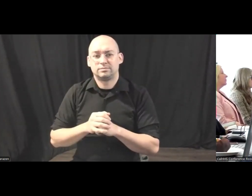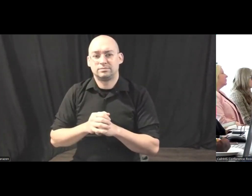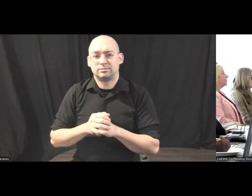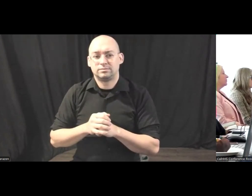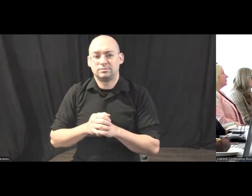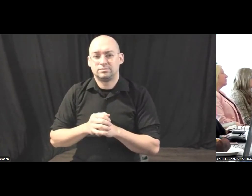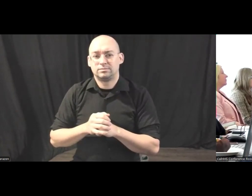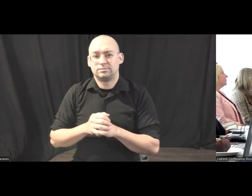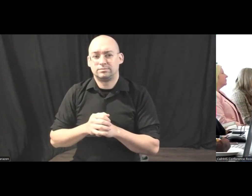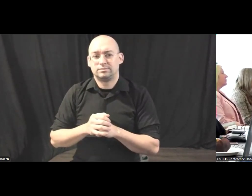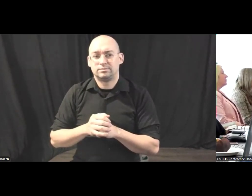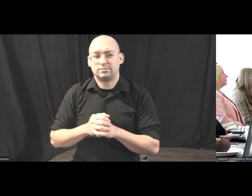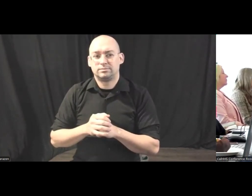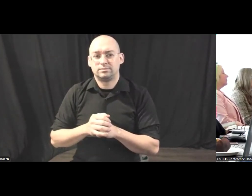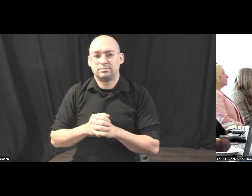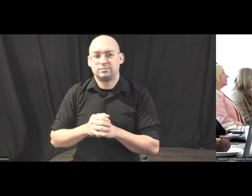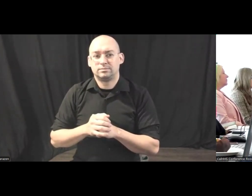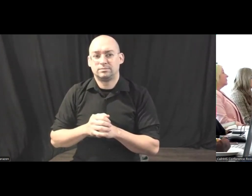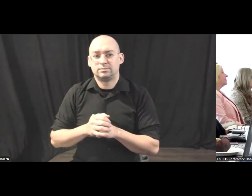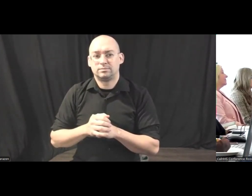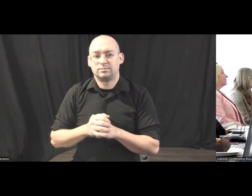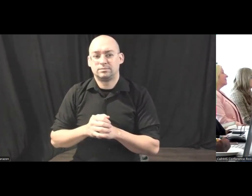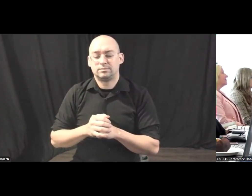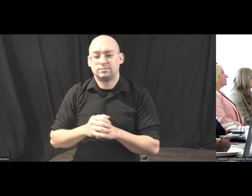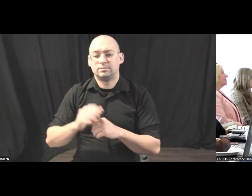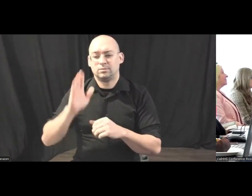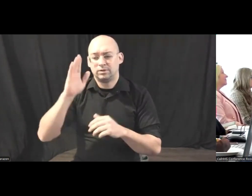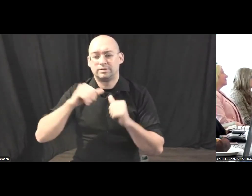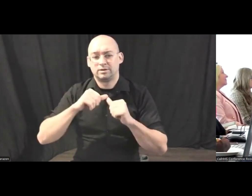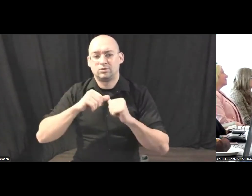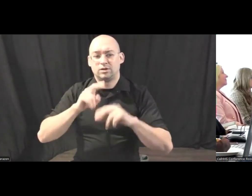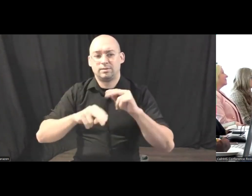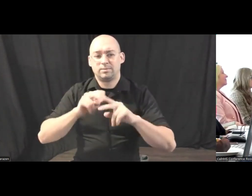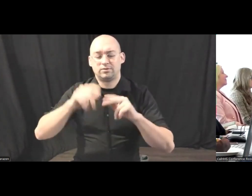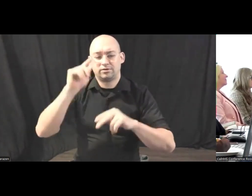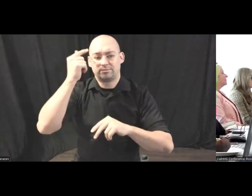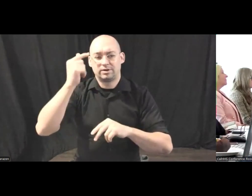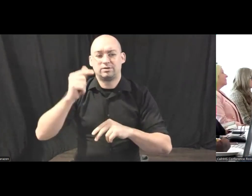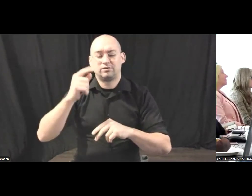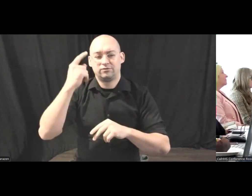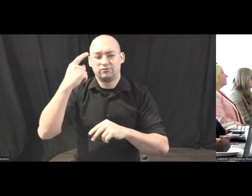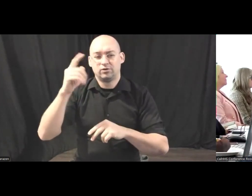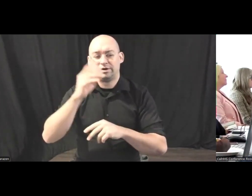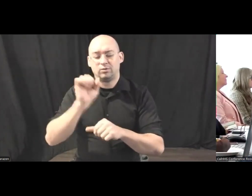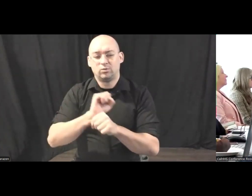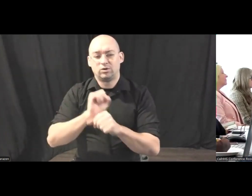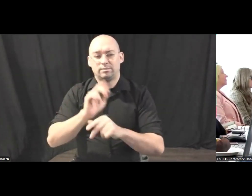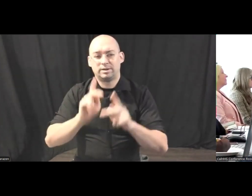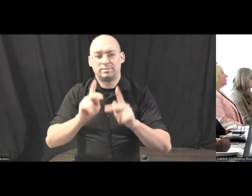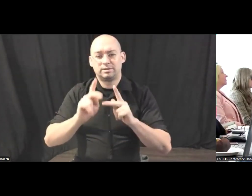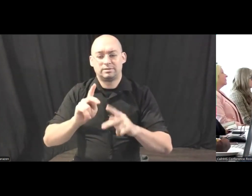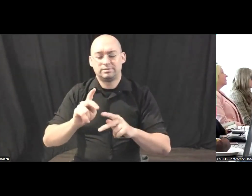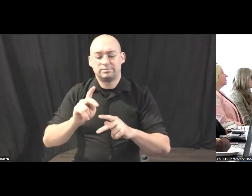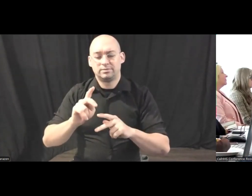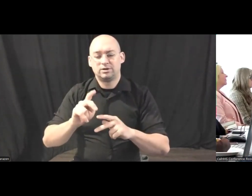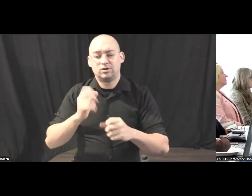We, maybe more than ever, need to continue to build what a government that works for and with people, with fairness at its heart and compassion